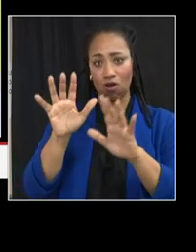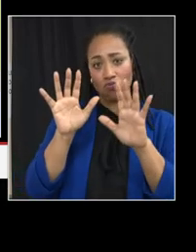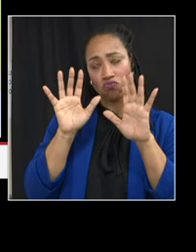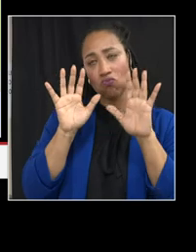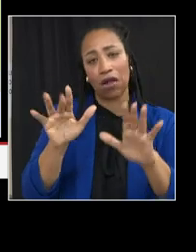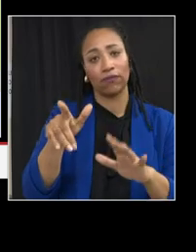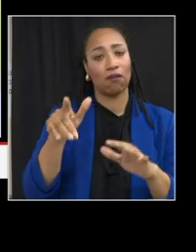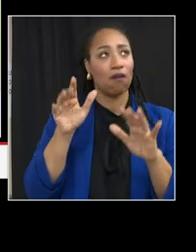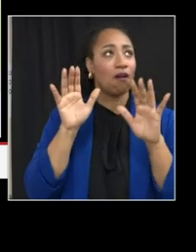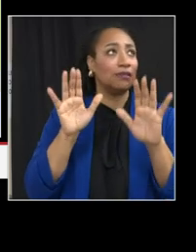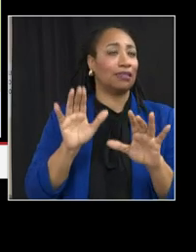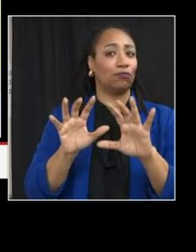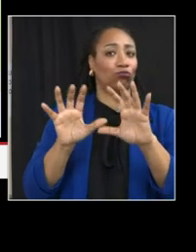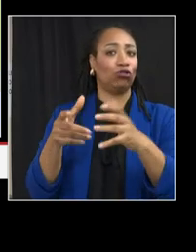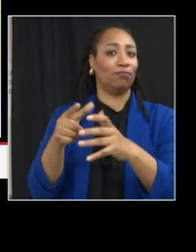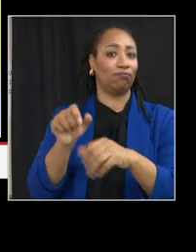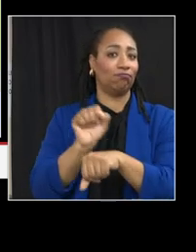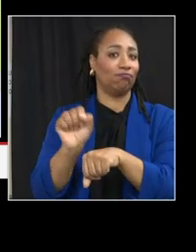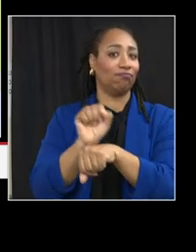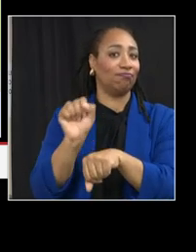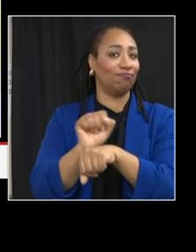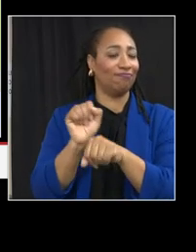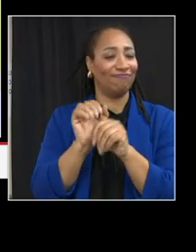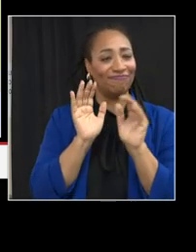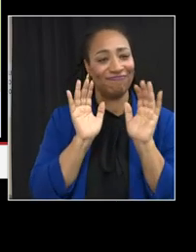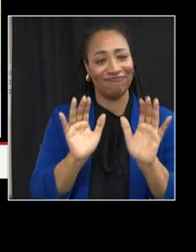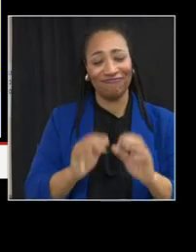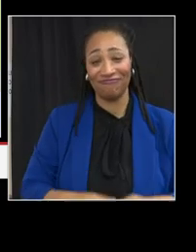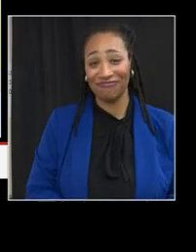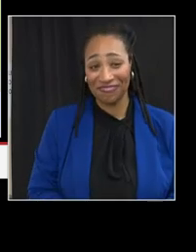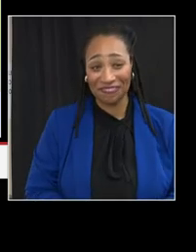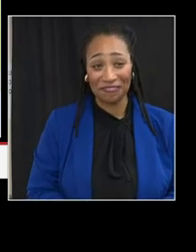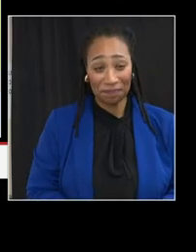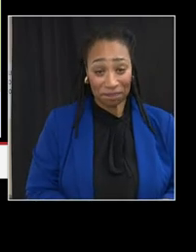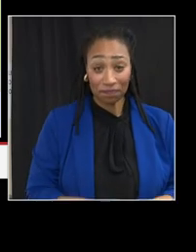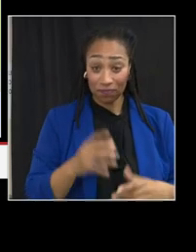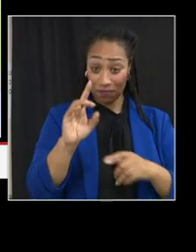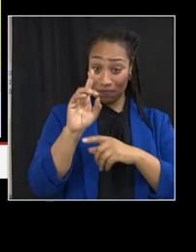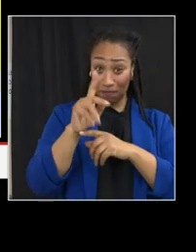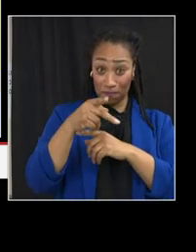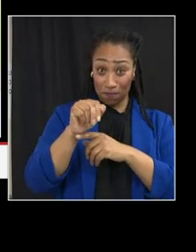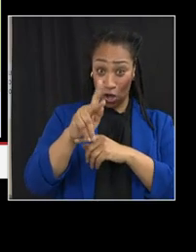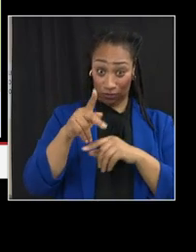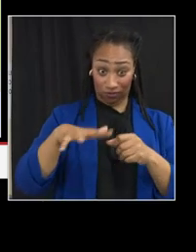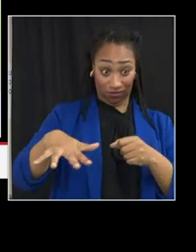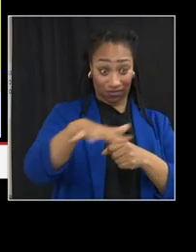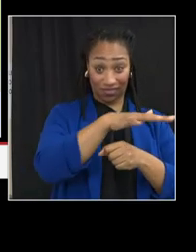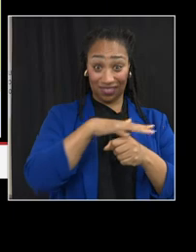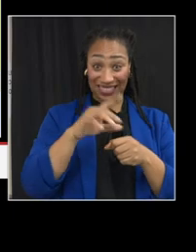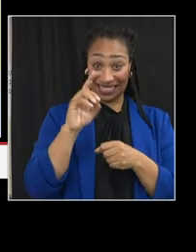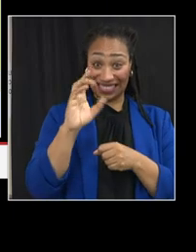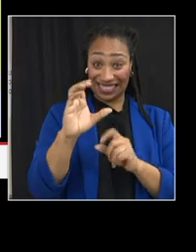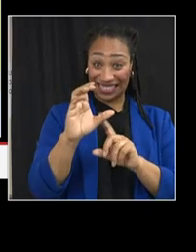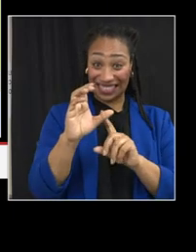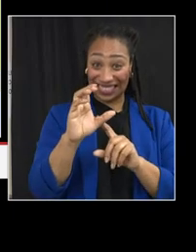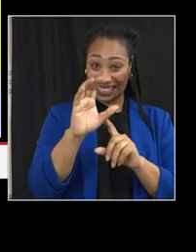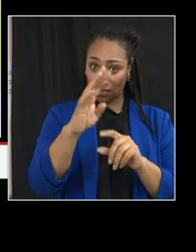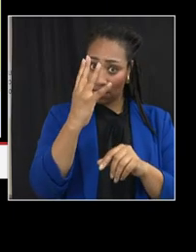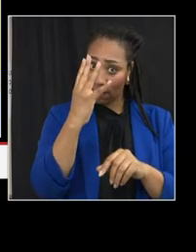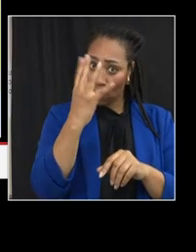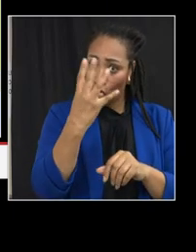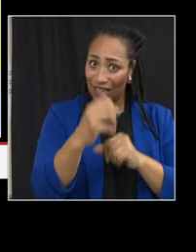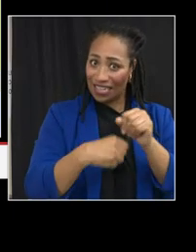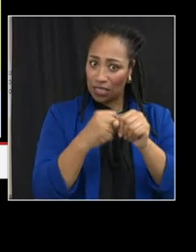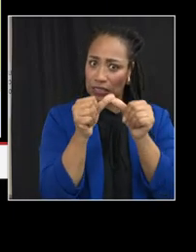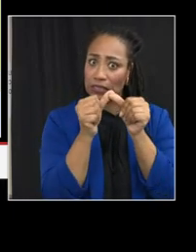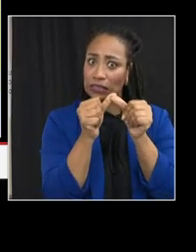agencies. And our parks in the District of Columbia for the 4th year are the #1 park system in the nation.